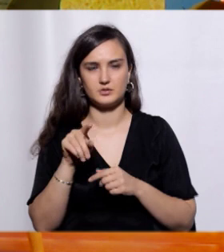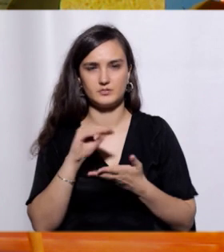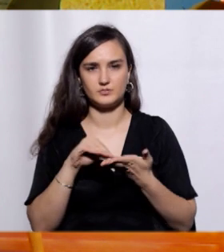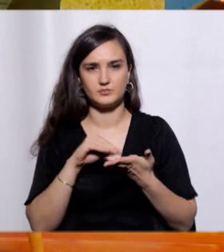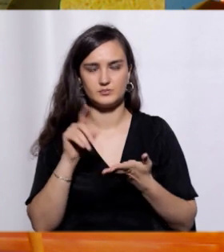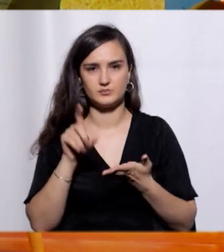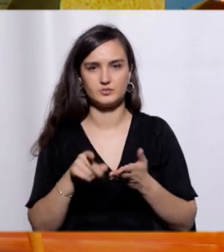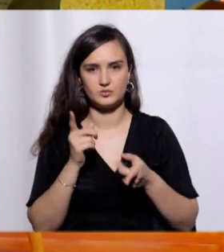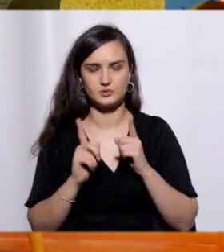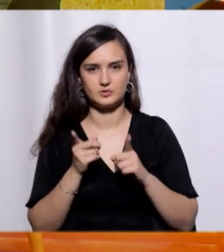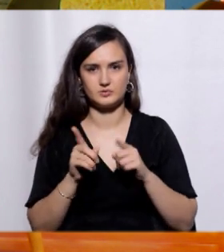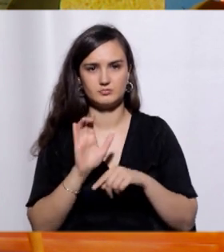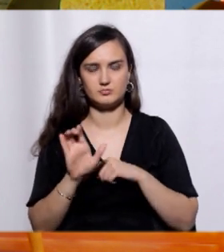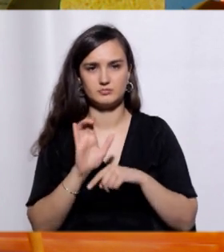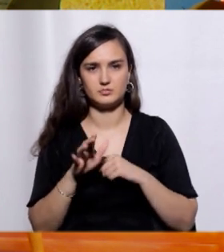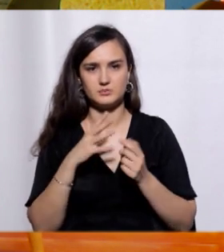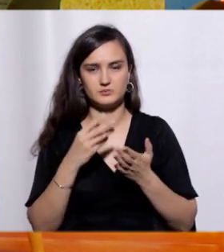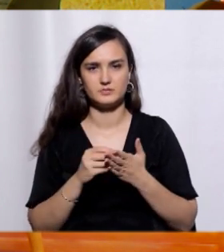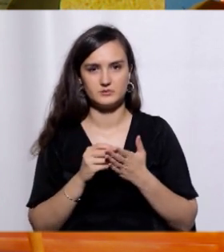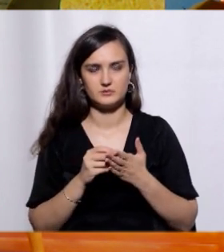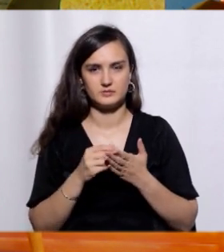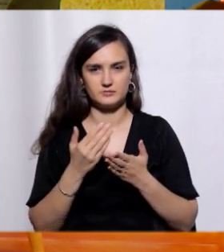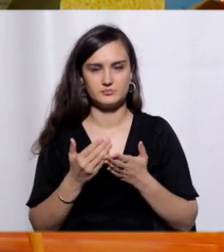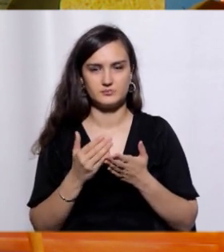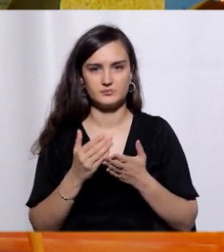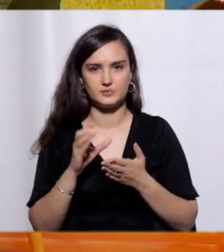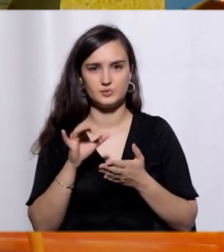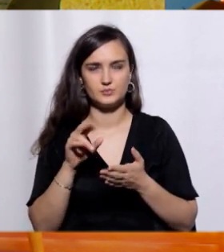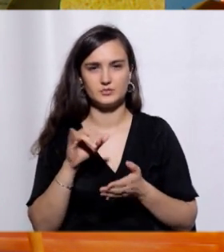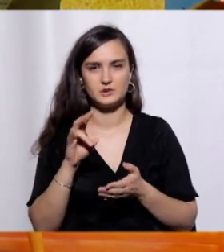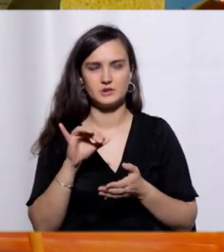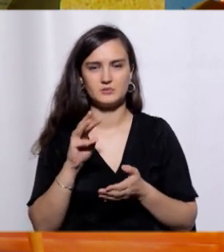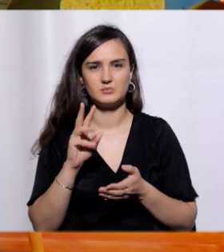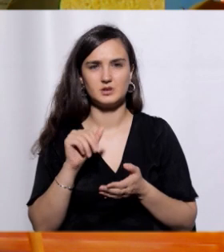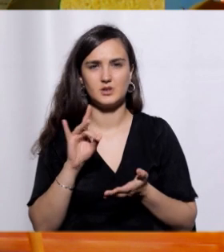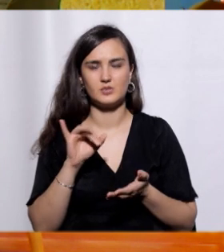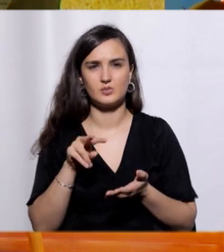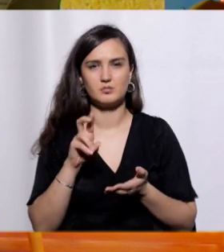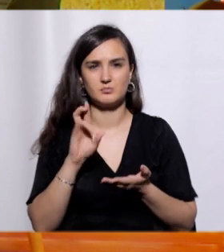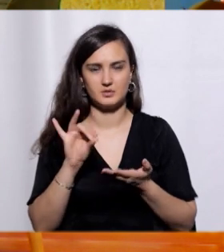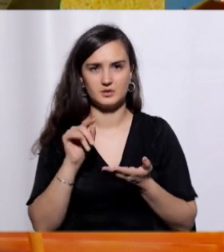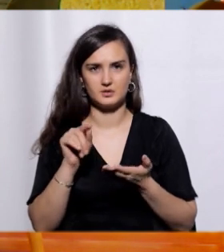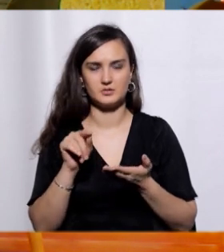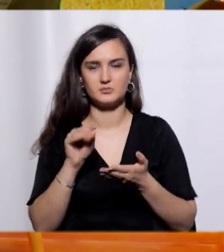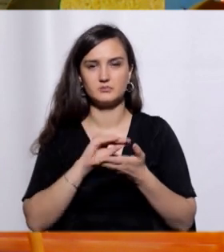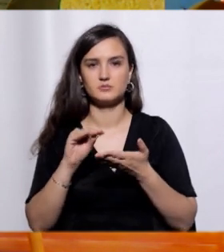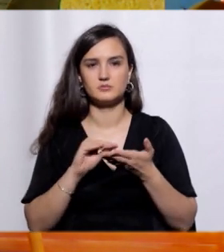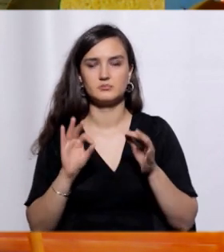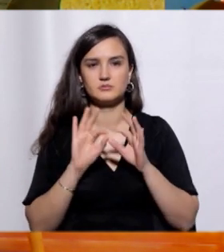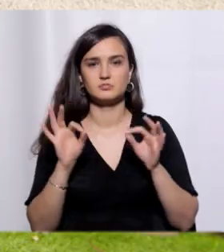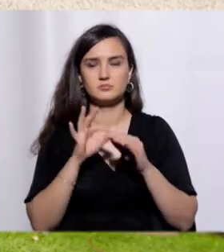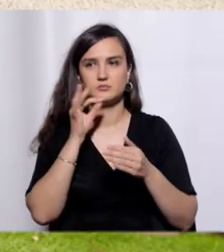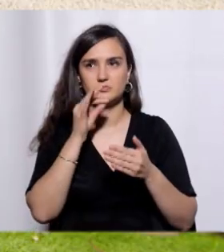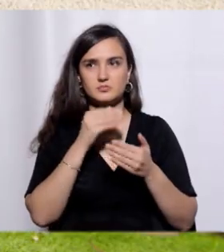author, originally publishes under a male pseudonym, Currer Bell. The novel describes the